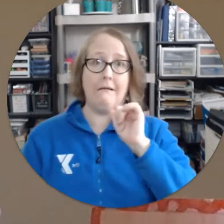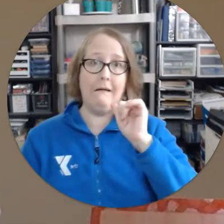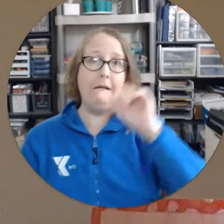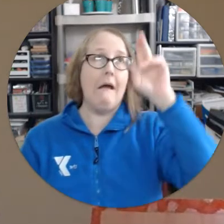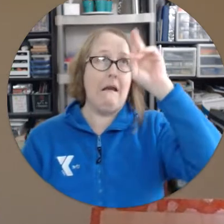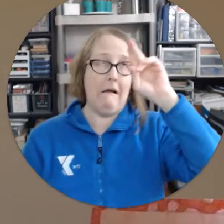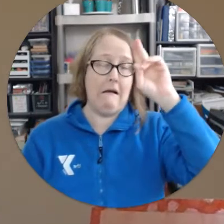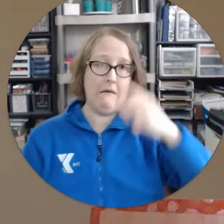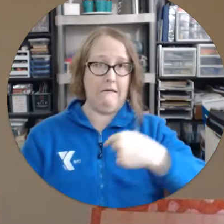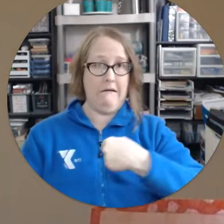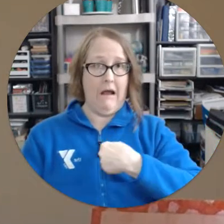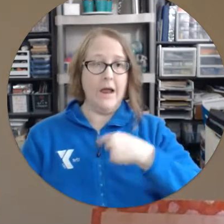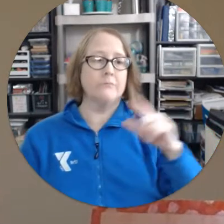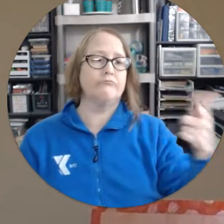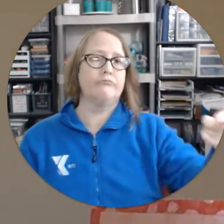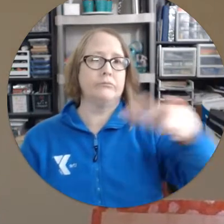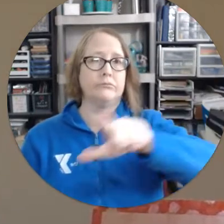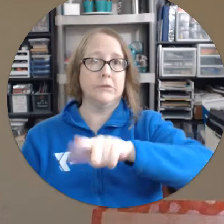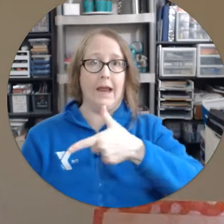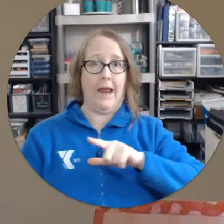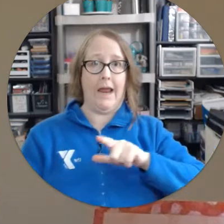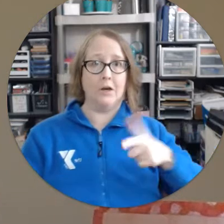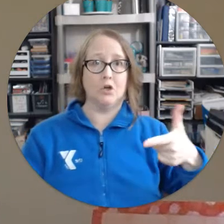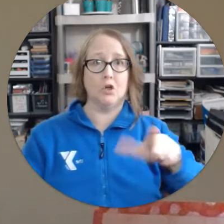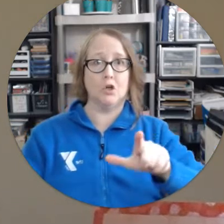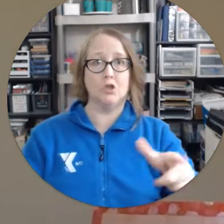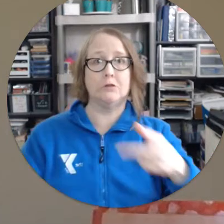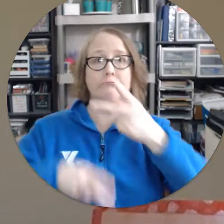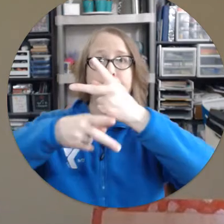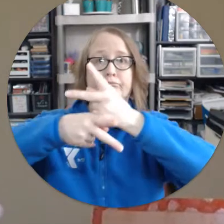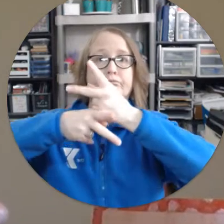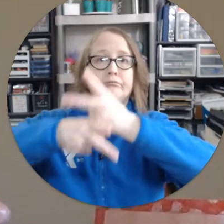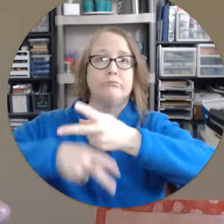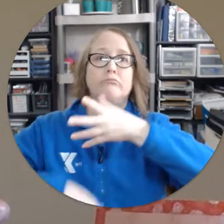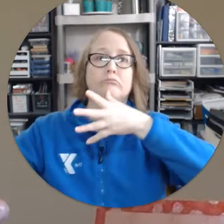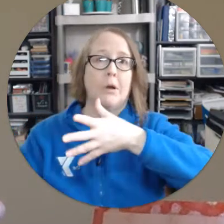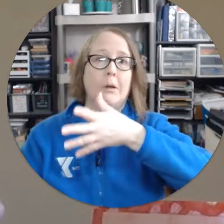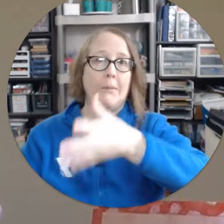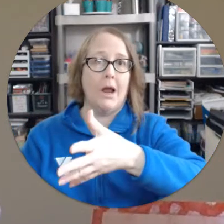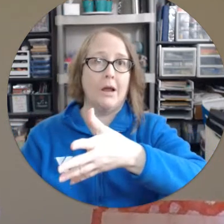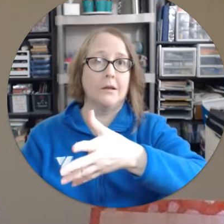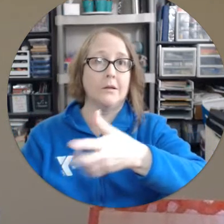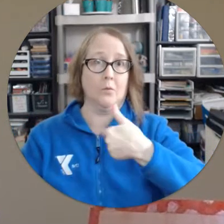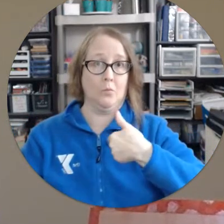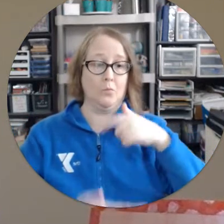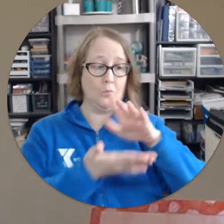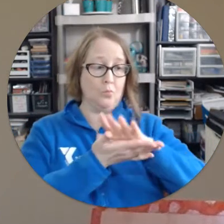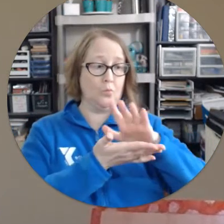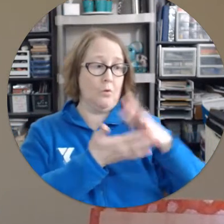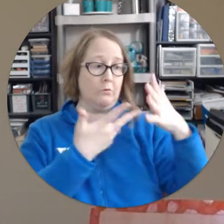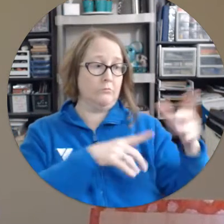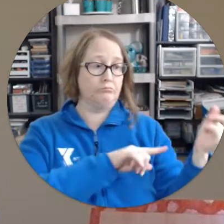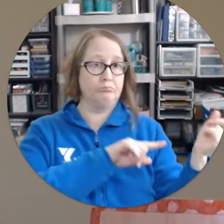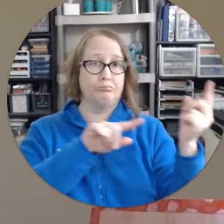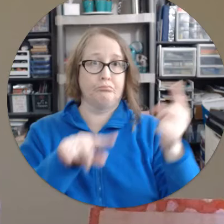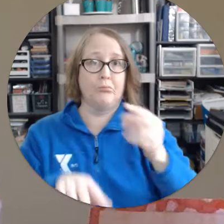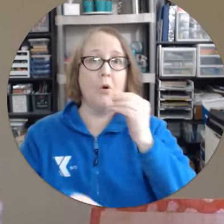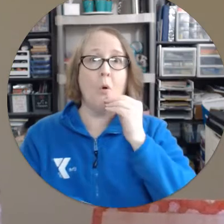and I take turns taking care of her. When I come home from school,